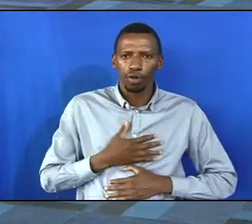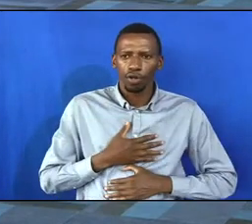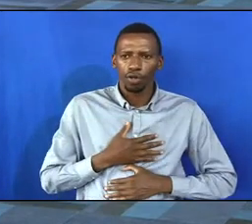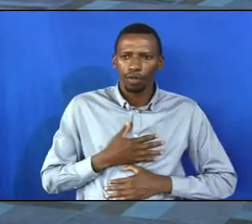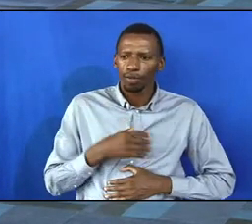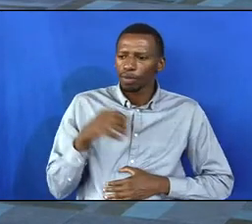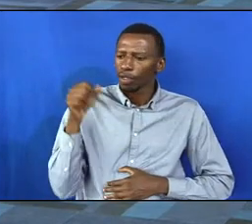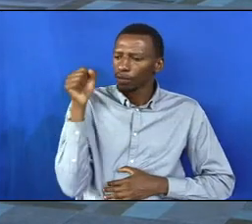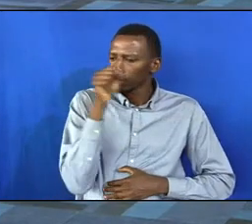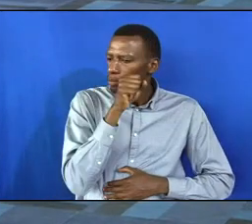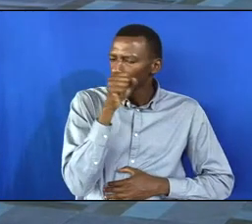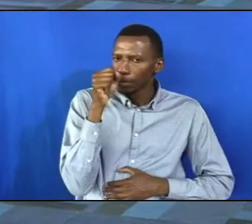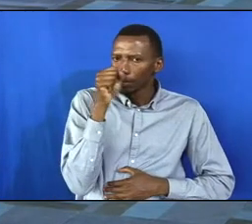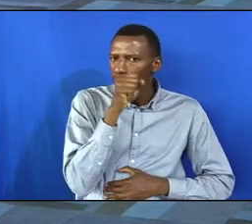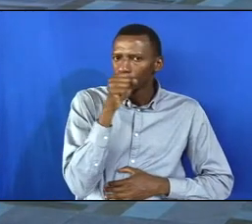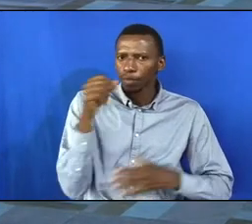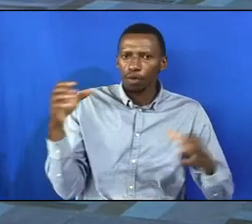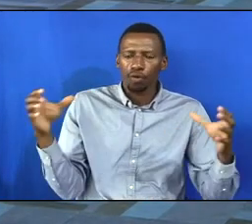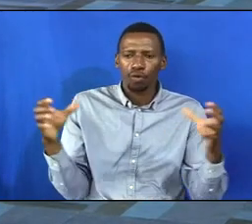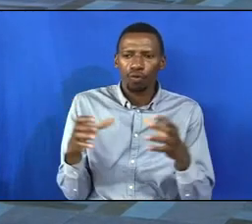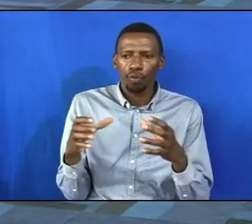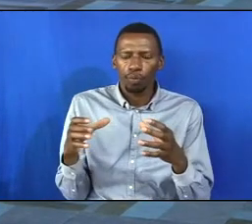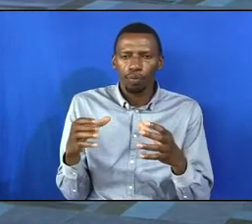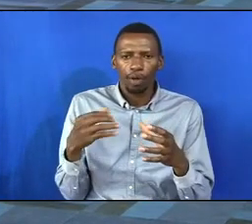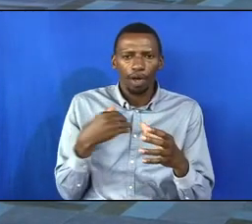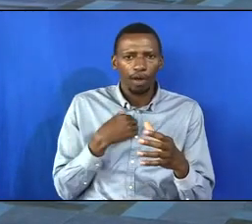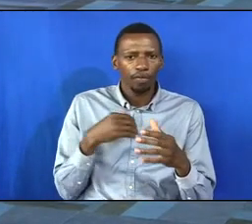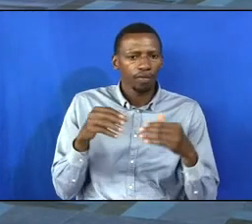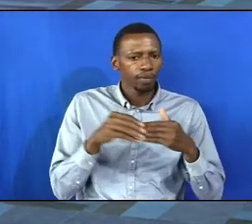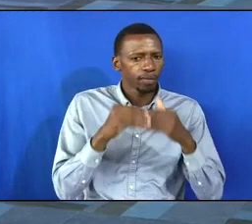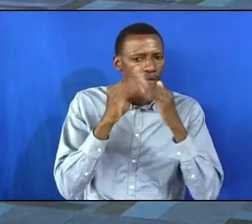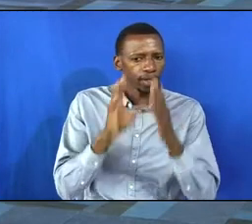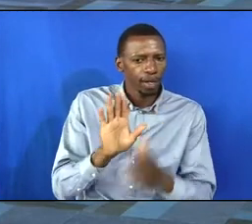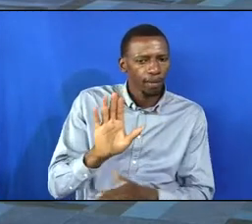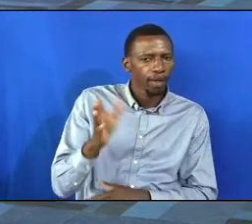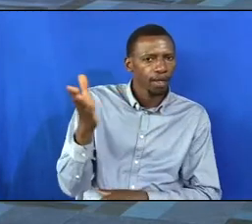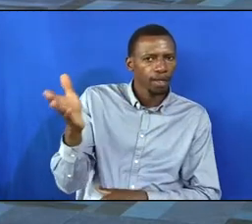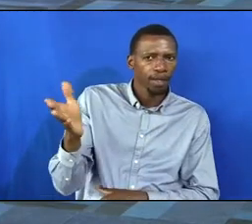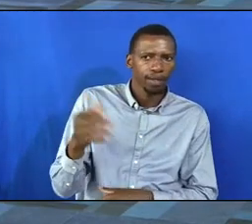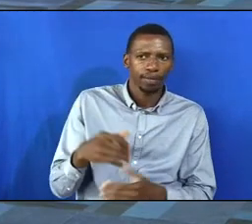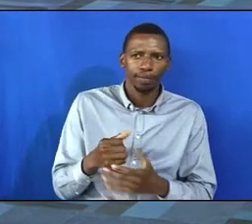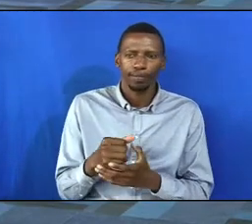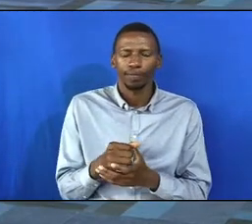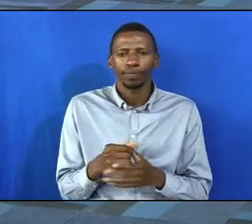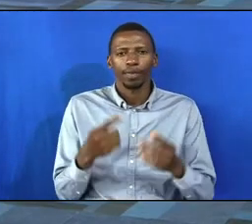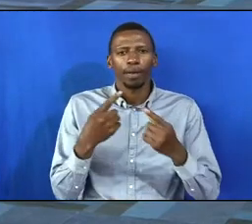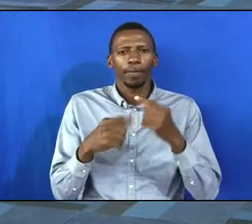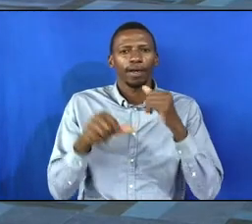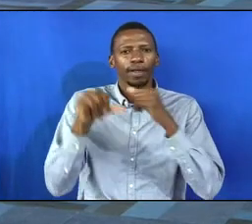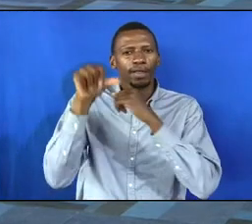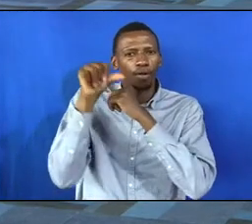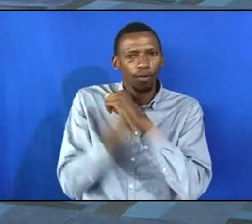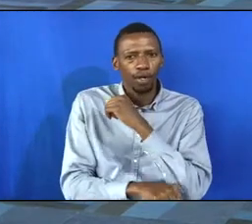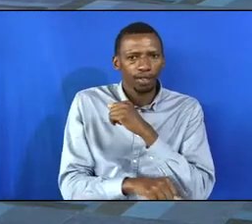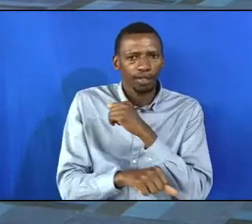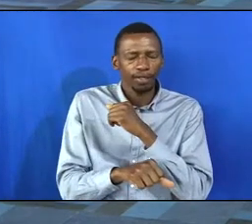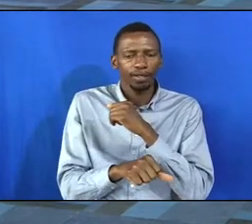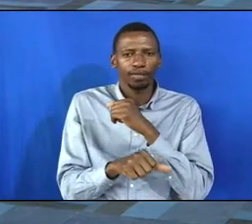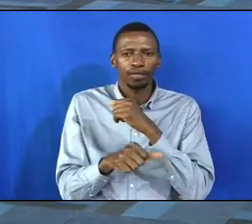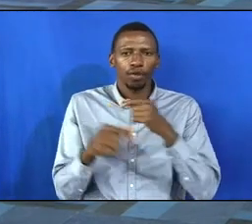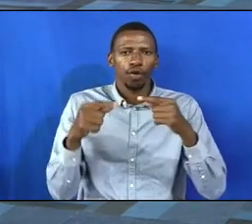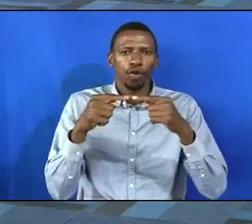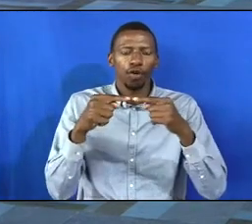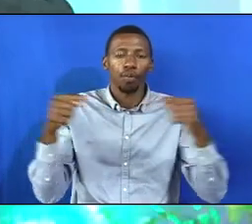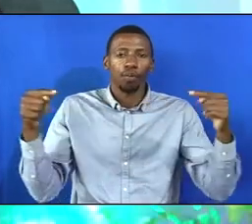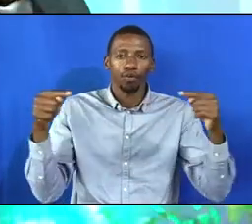All the same, he faced opposition. But the worst opposition we shall ever face